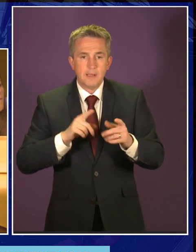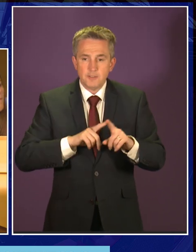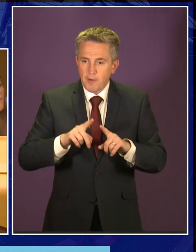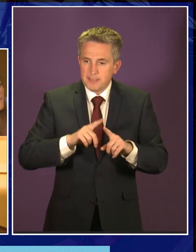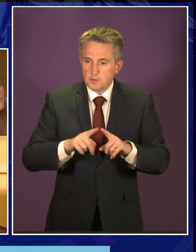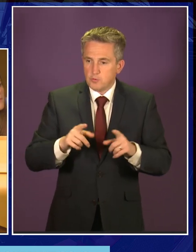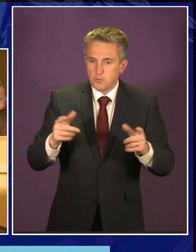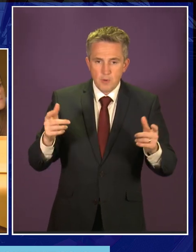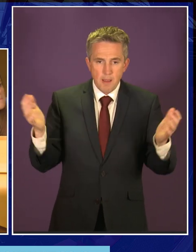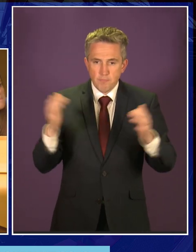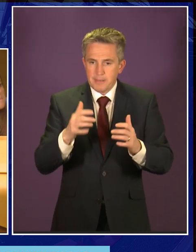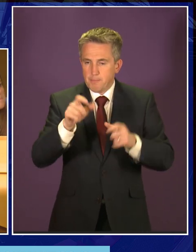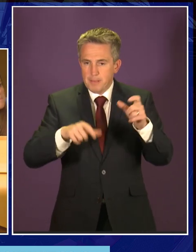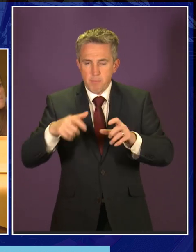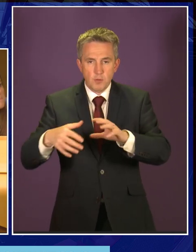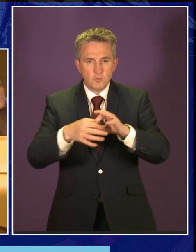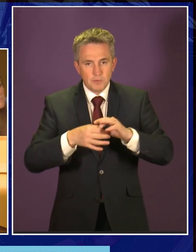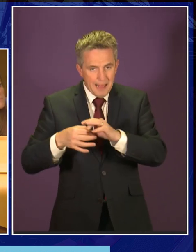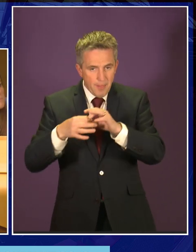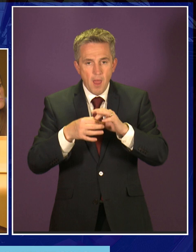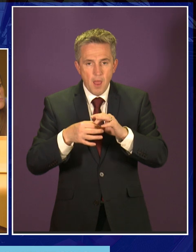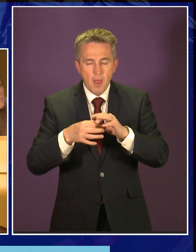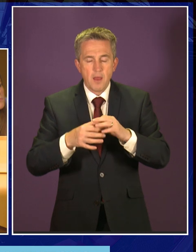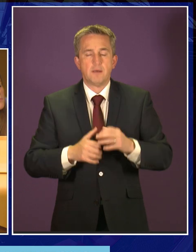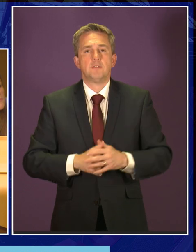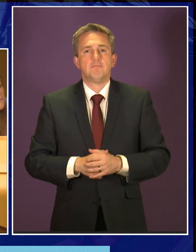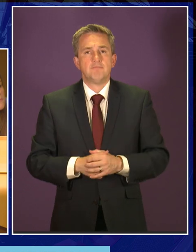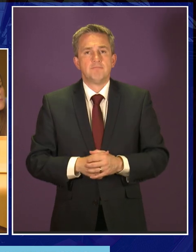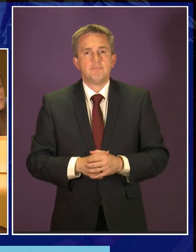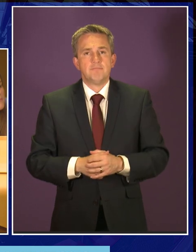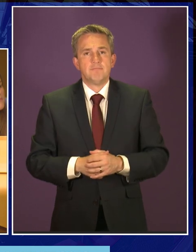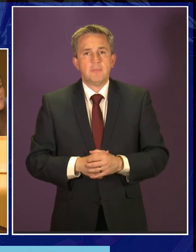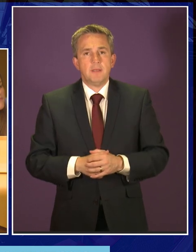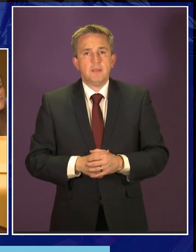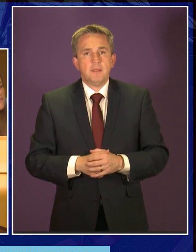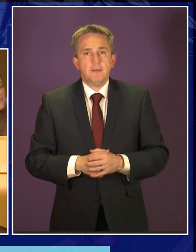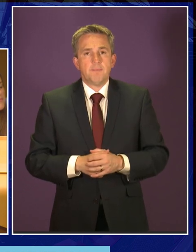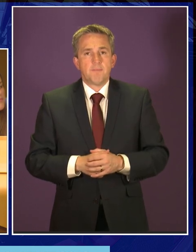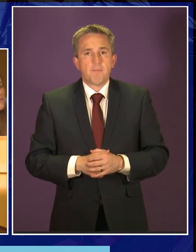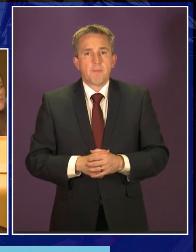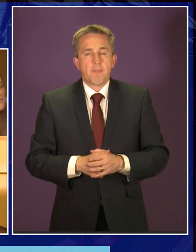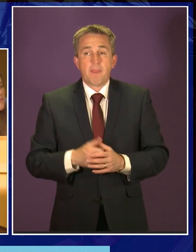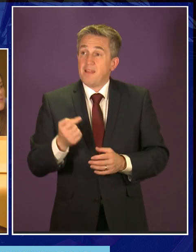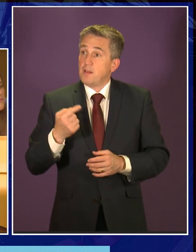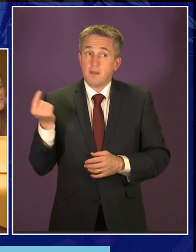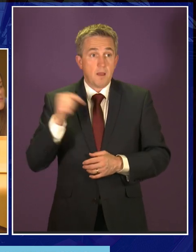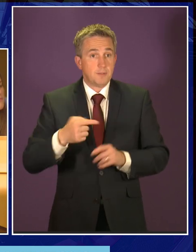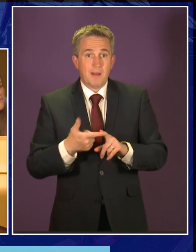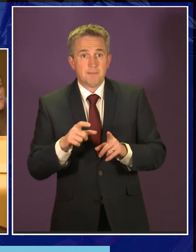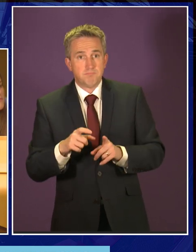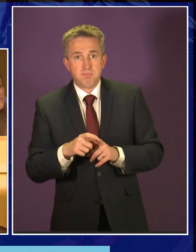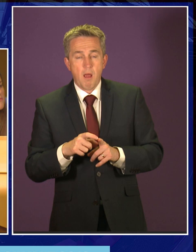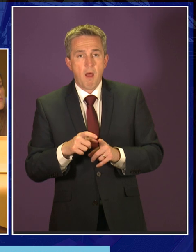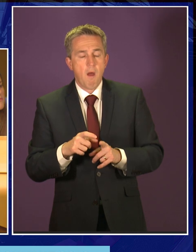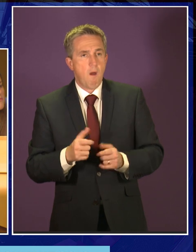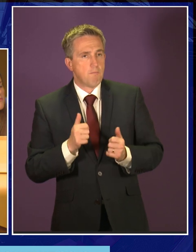together while growing the cultural industries. Our invitation to this historical summit has also